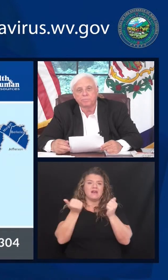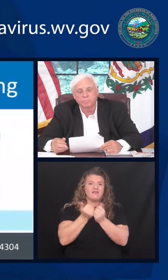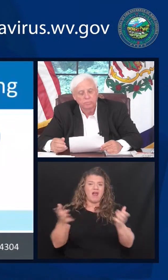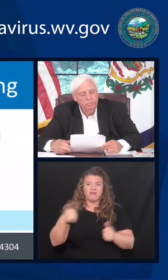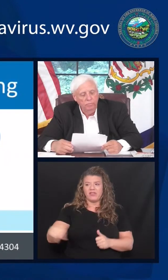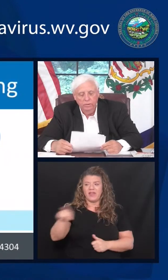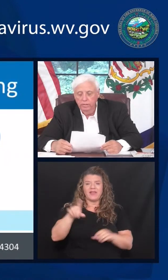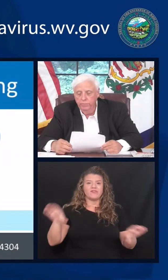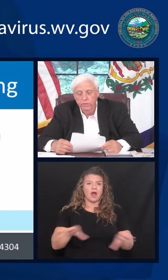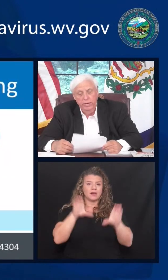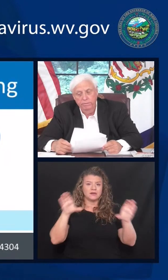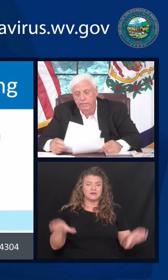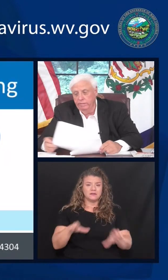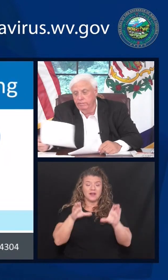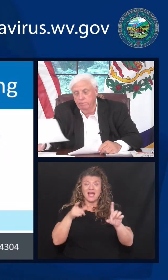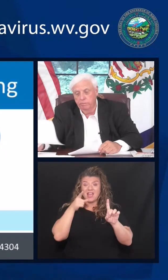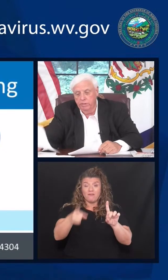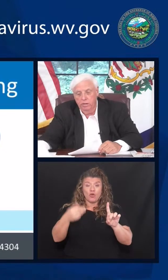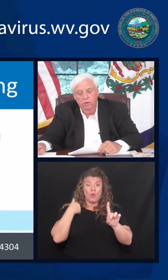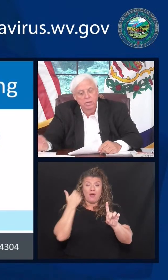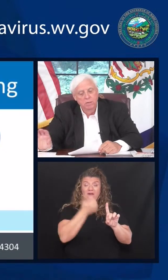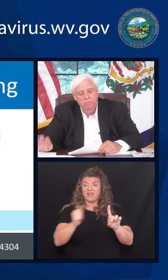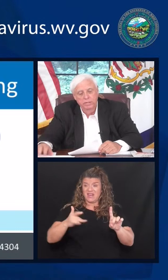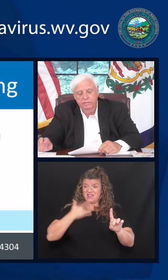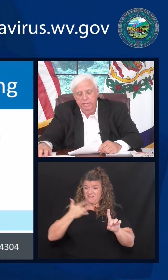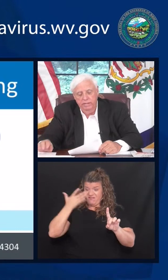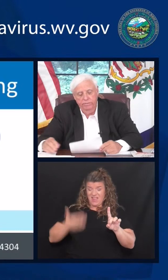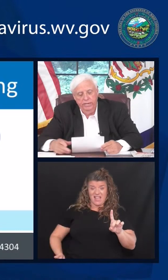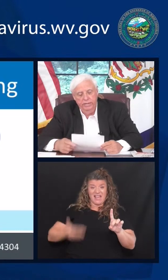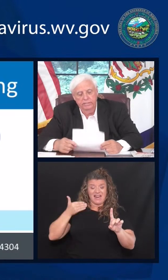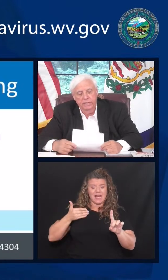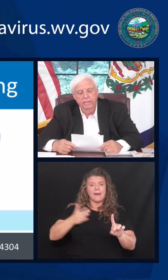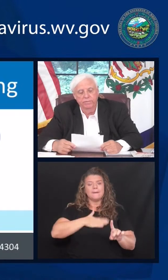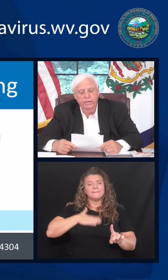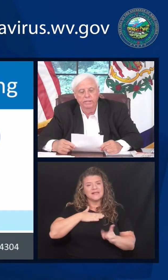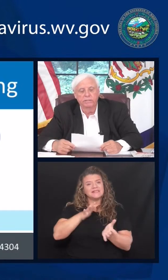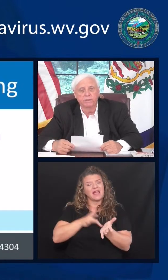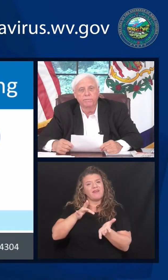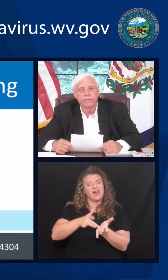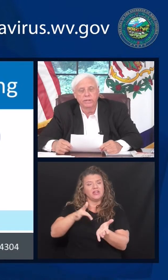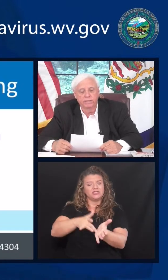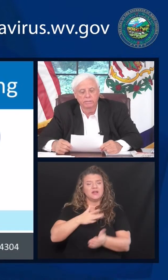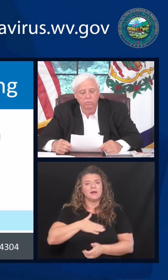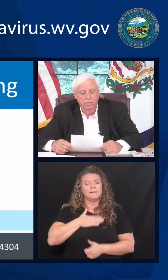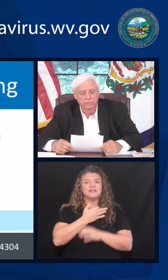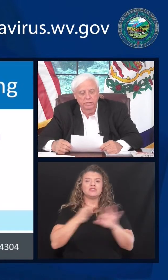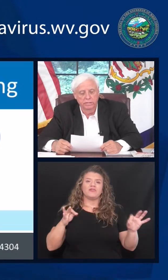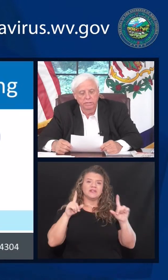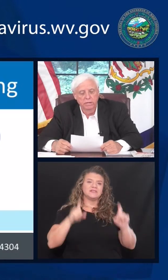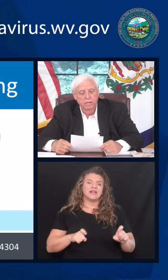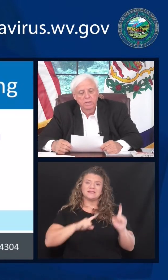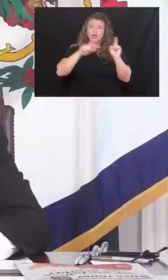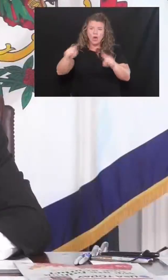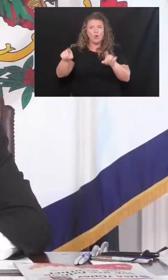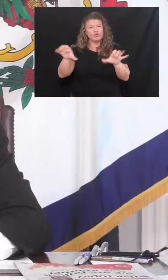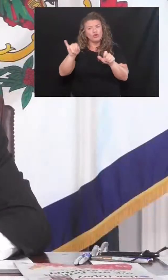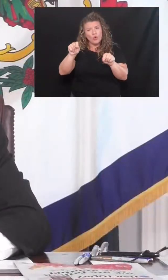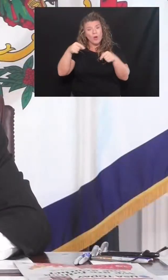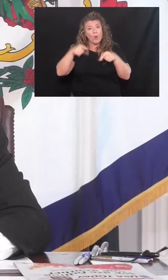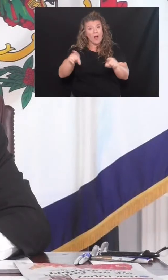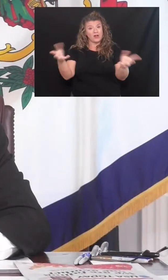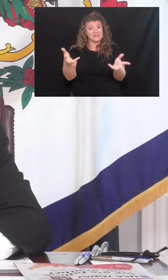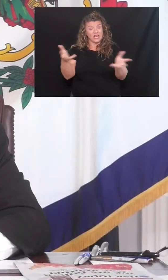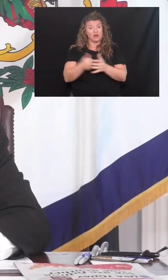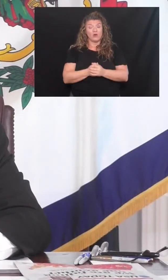And if you have any symptom at all, please take advantage. Take advantage of that free testing while it's here. We have